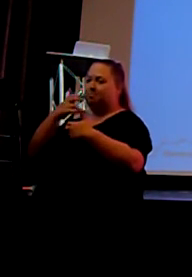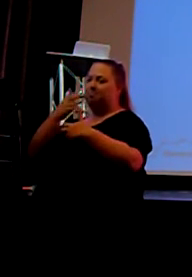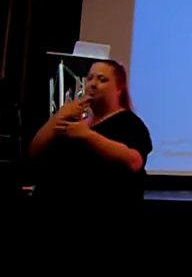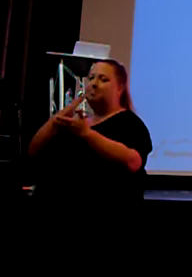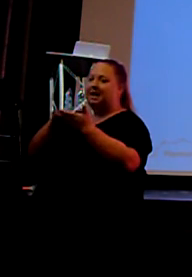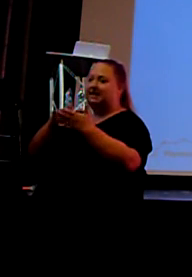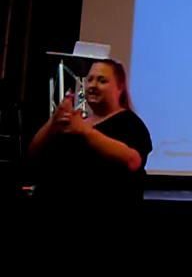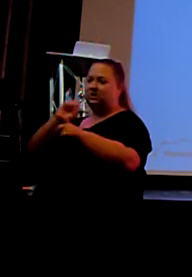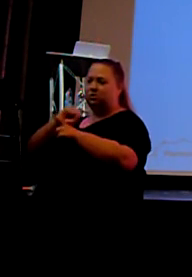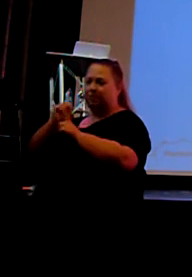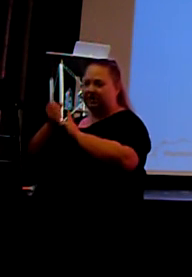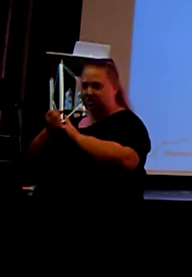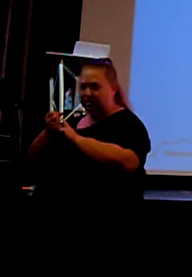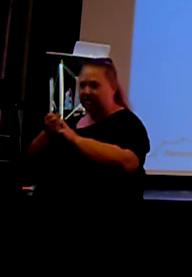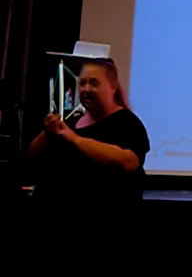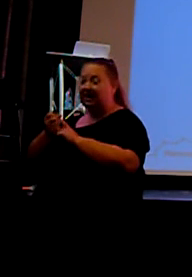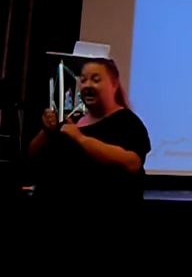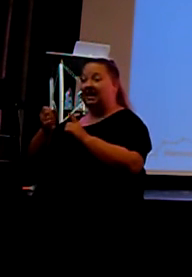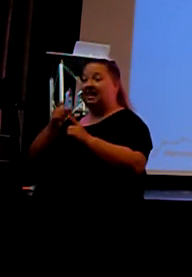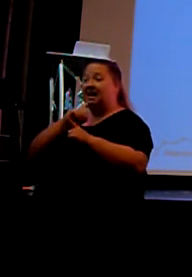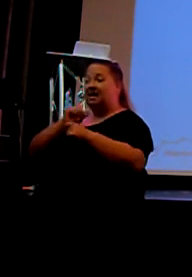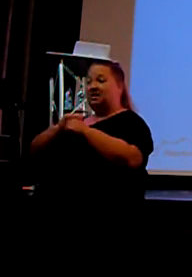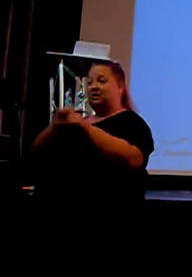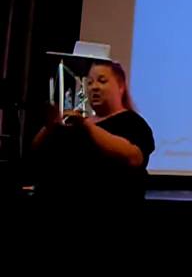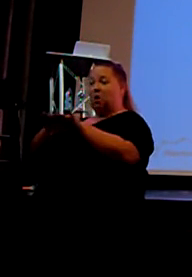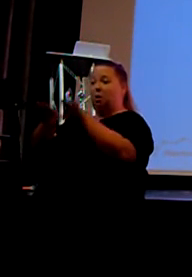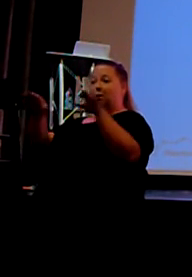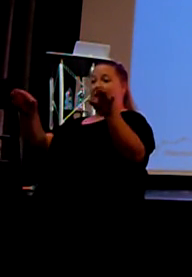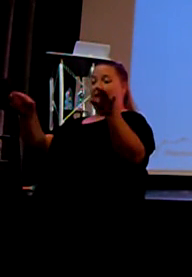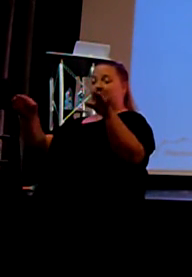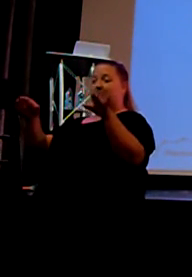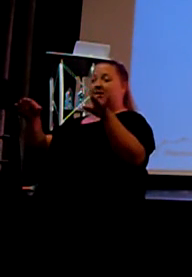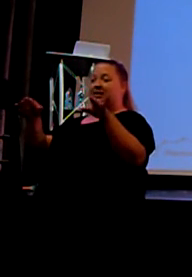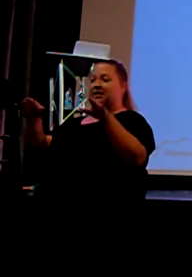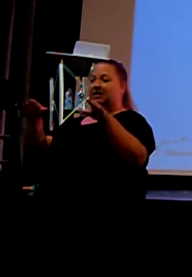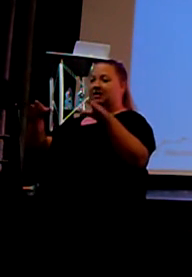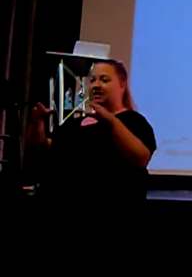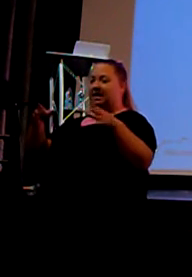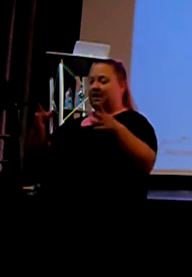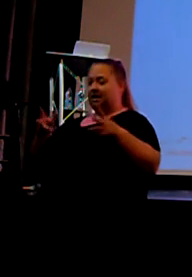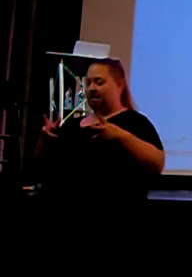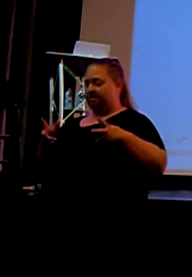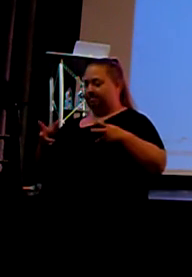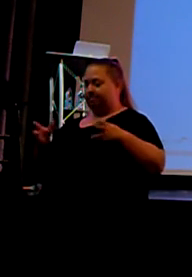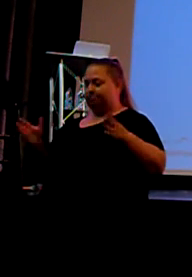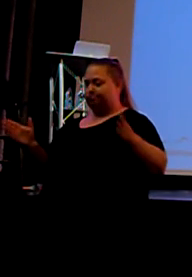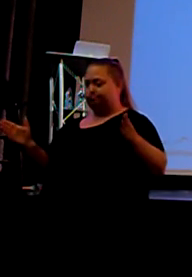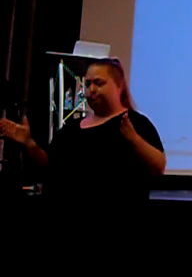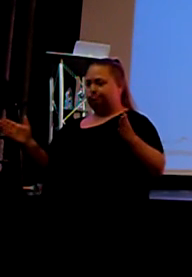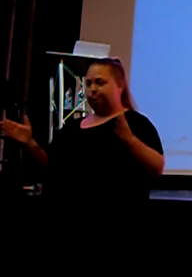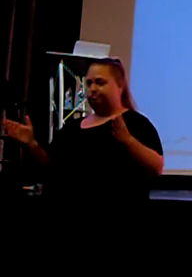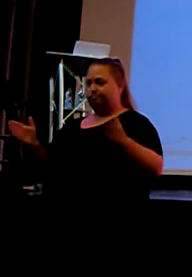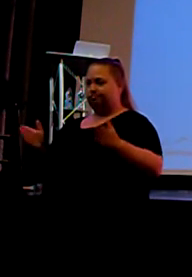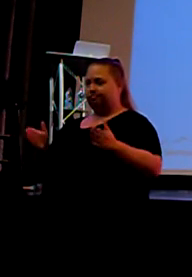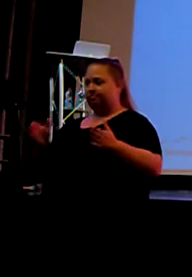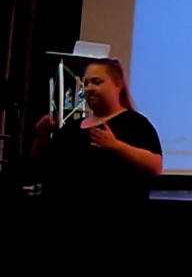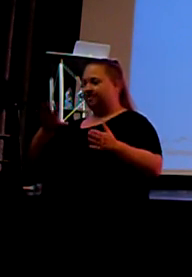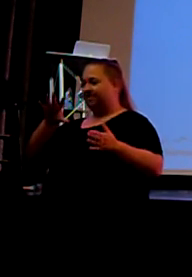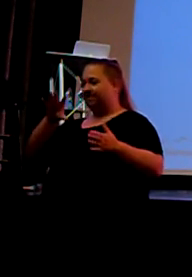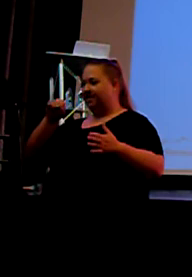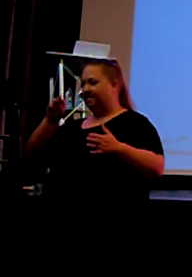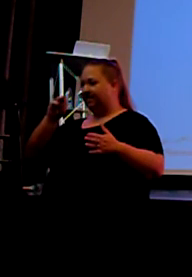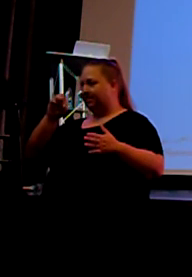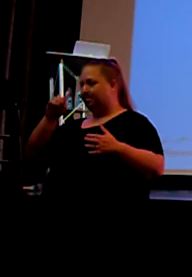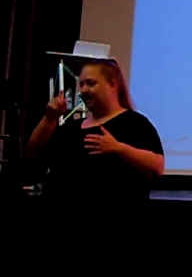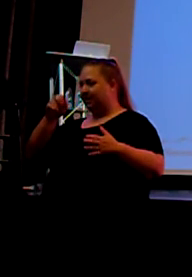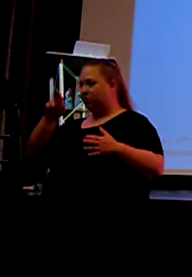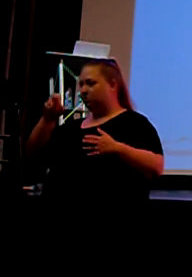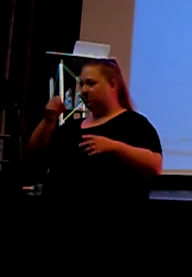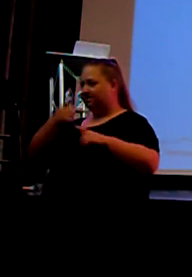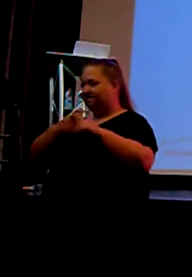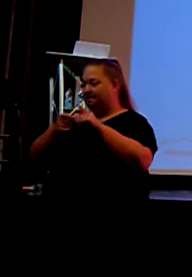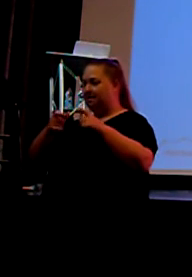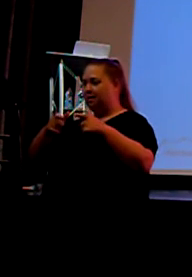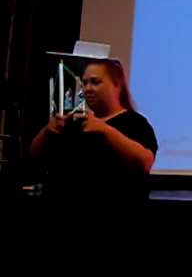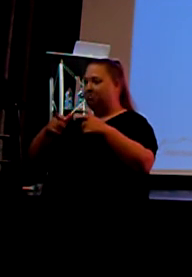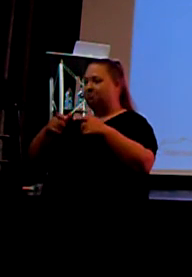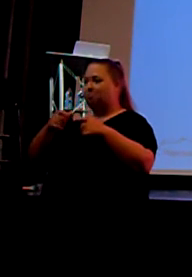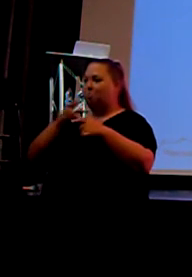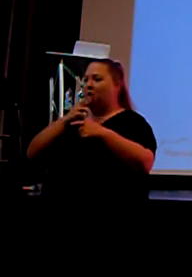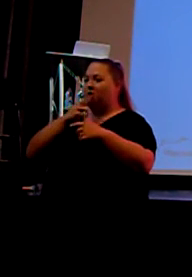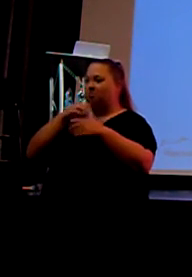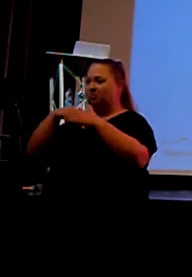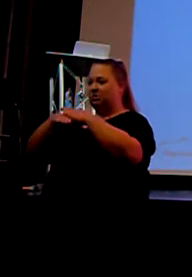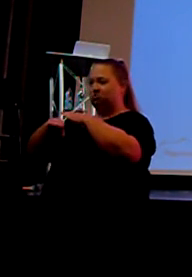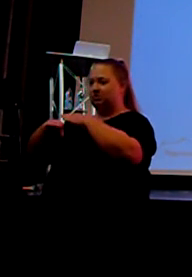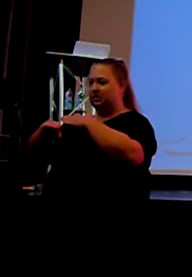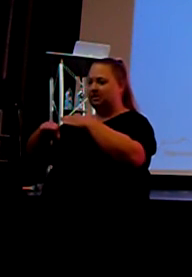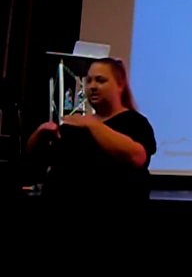actually opened up, so they cut away about 50 meters of their breakwater entrance, as opposed to Civitavecchia, where they built it